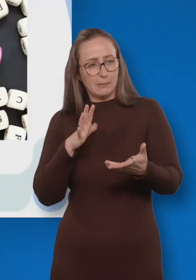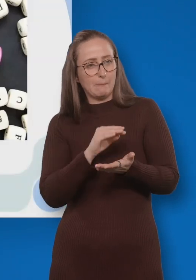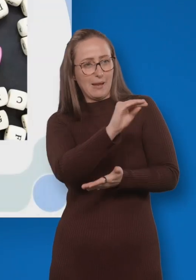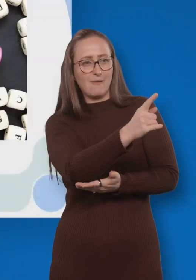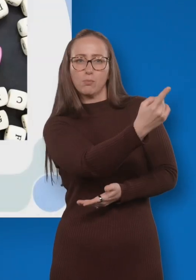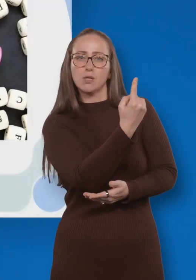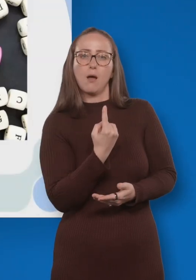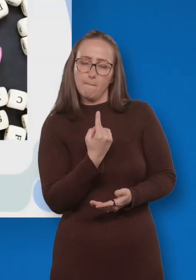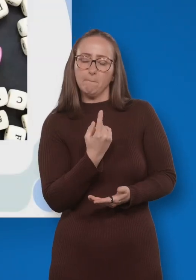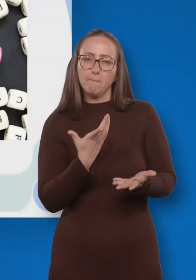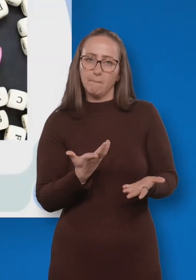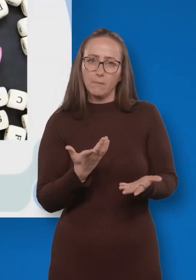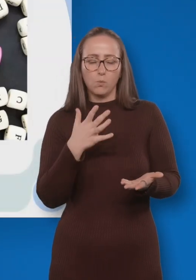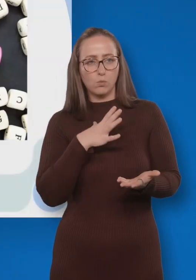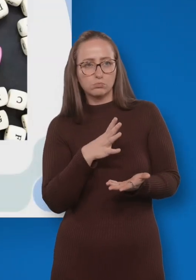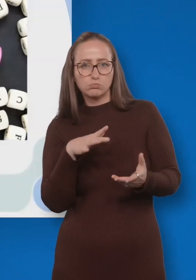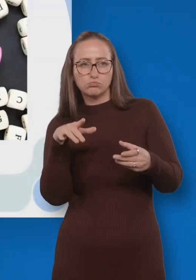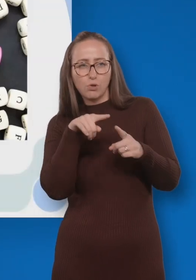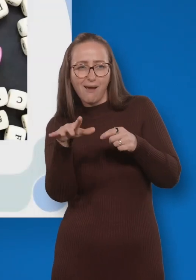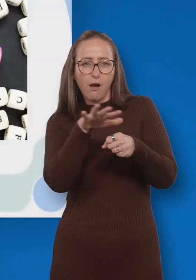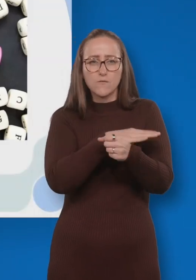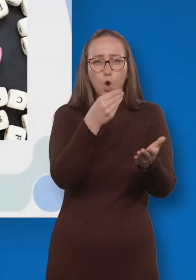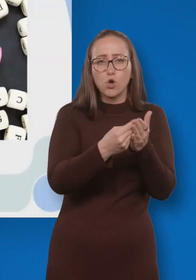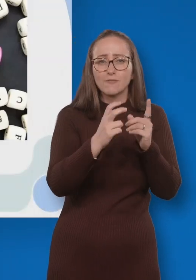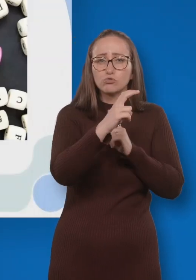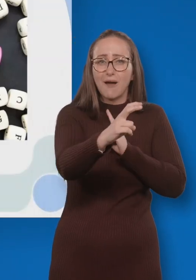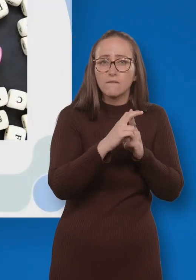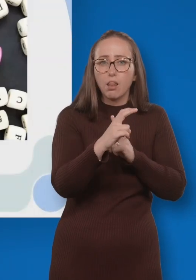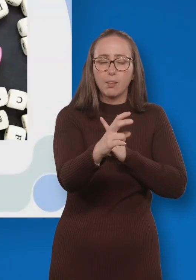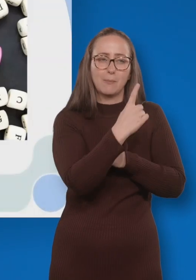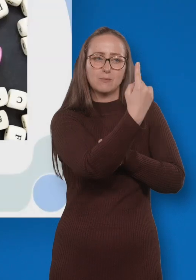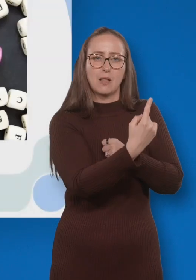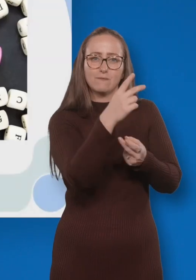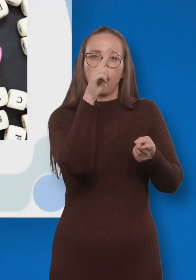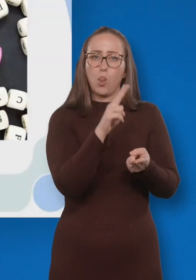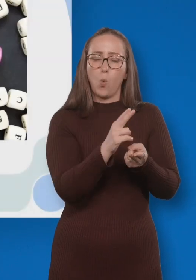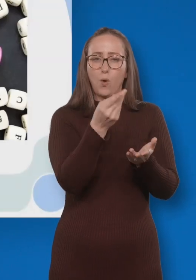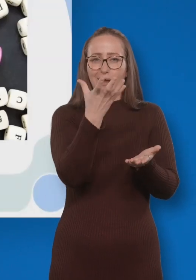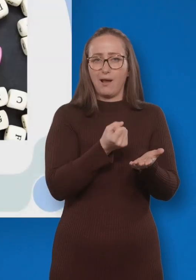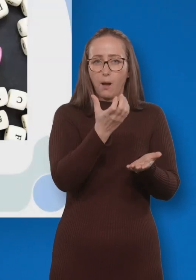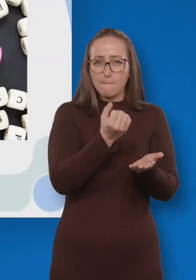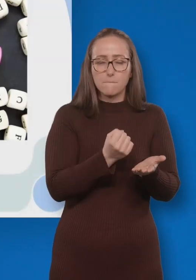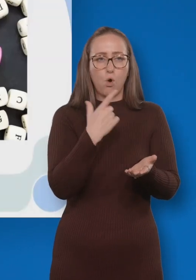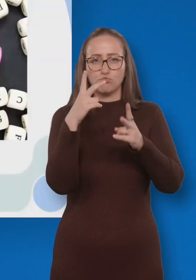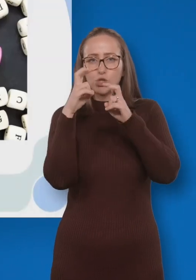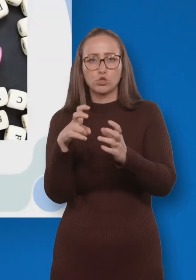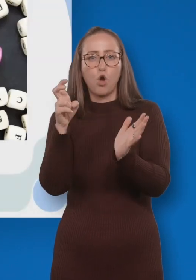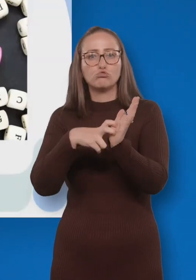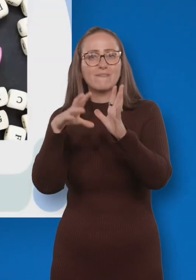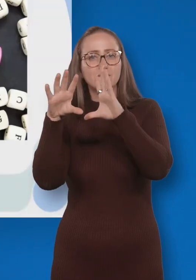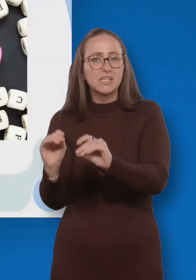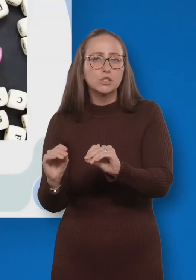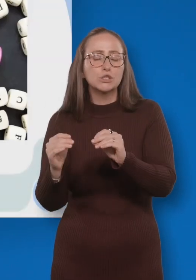some ways, where we tried to see if we could cover costs for people to travel if they're on a low income or they're no longer on a research contract.